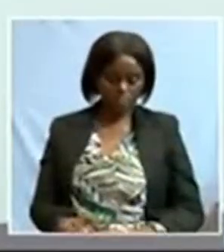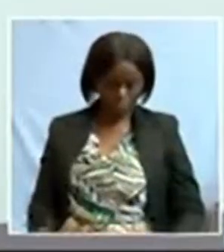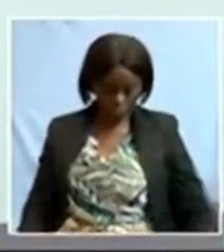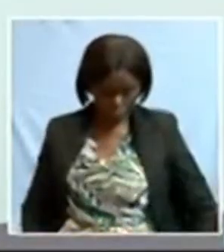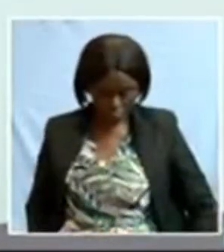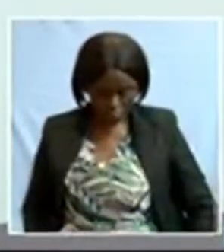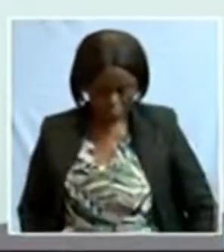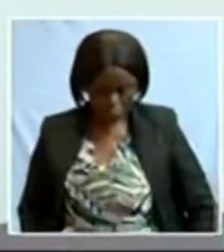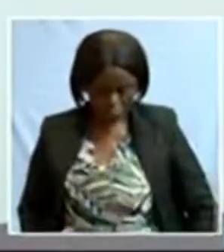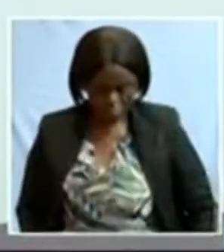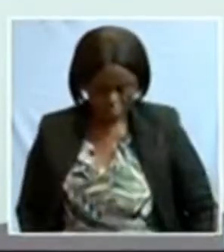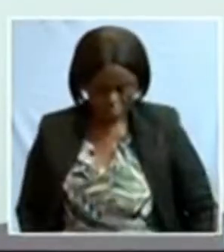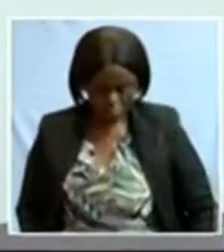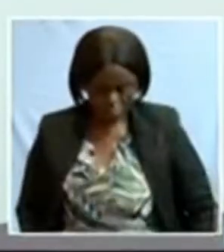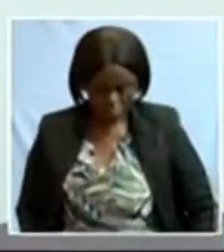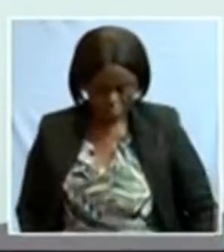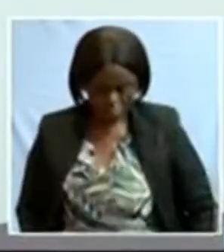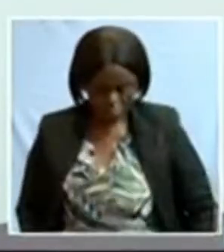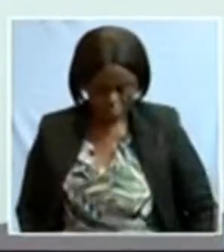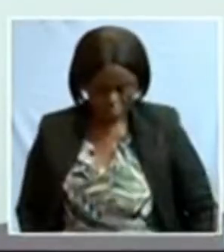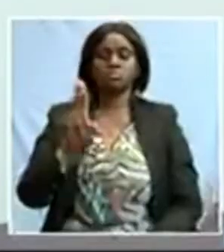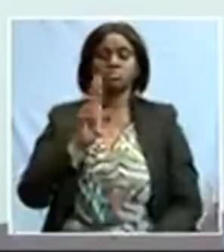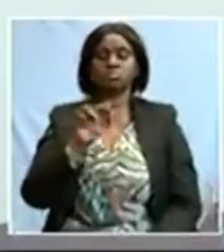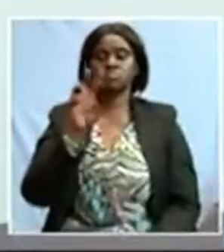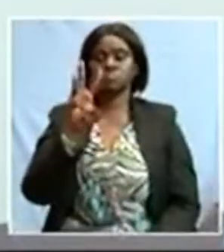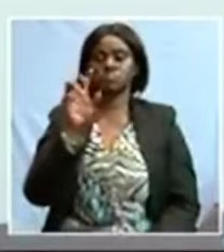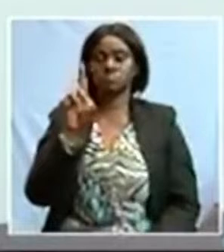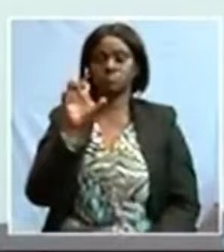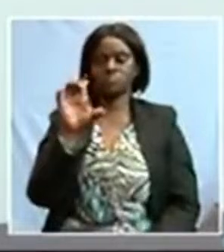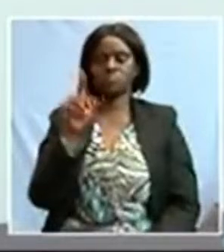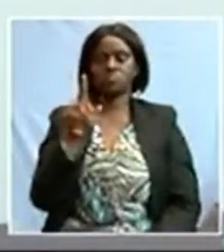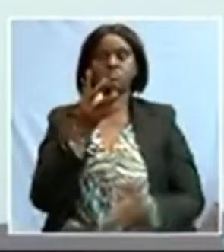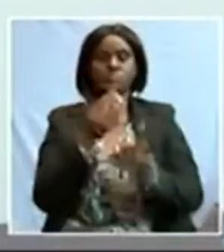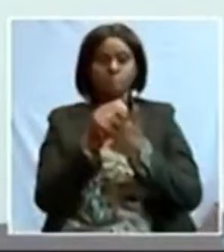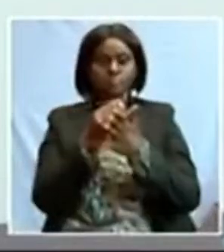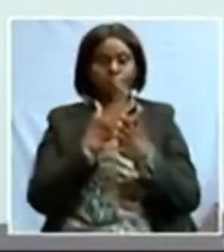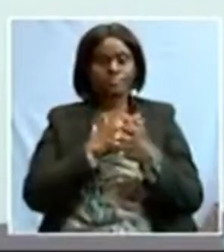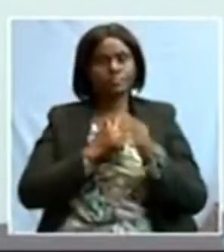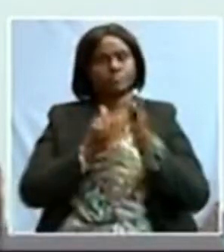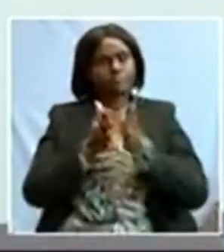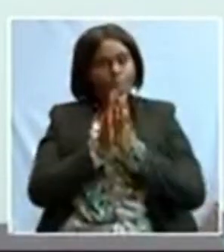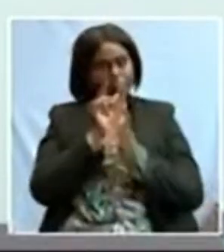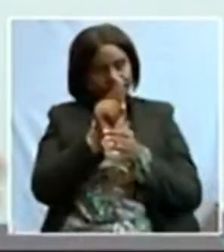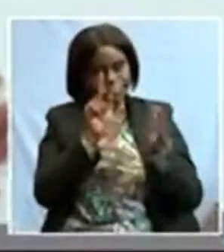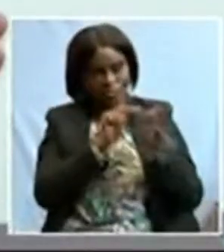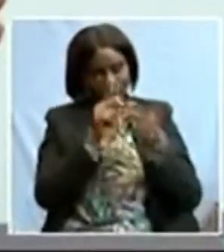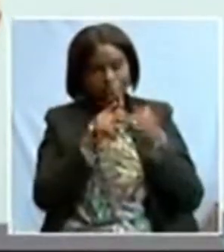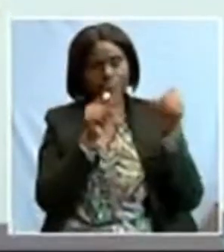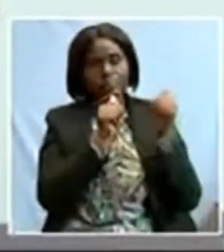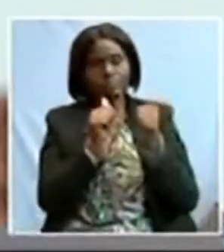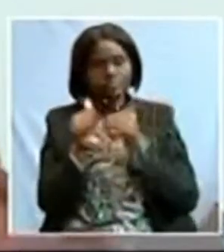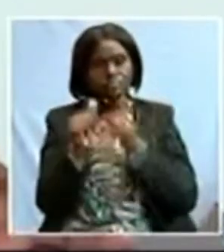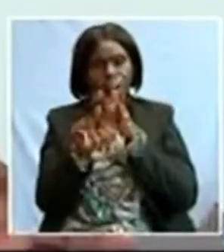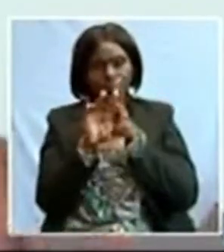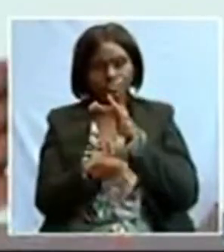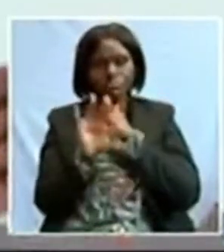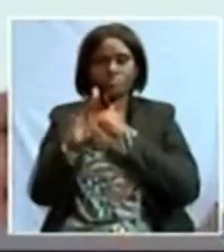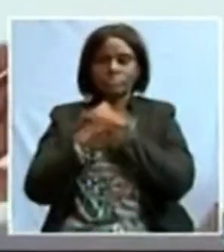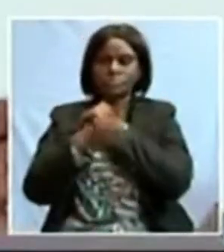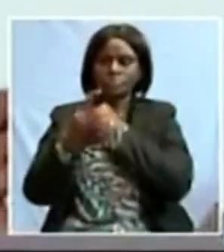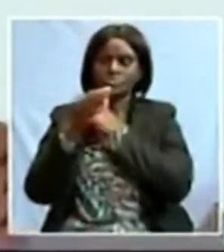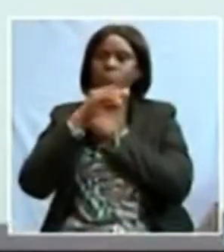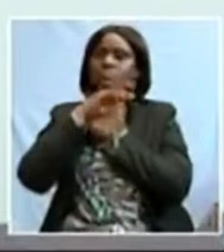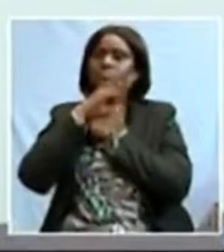activity using the Ward Development Fund money. Hence, I asked you, is this activity done under the Department of